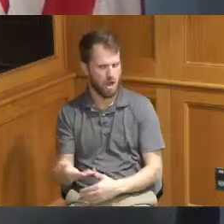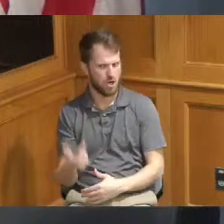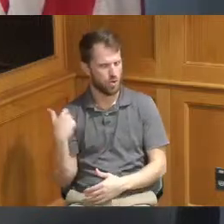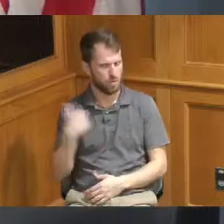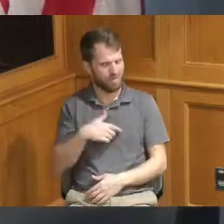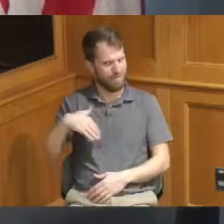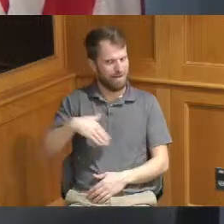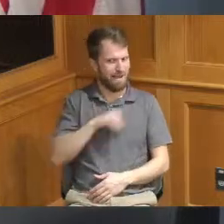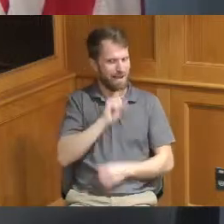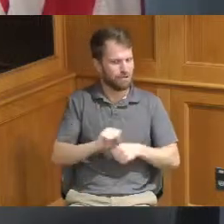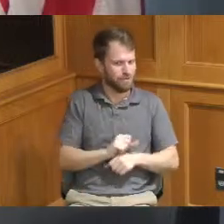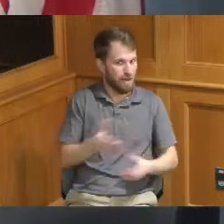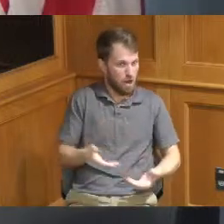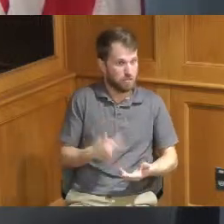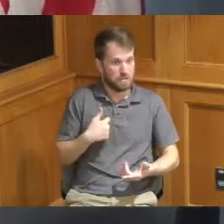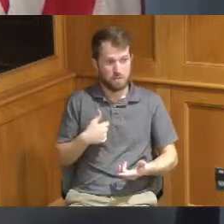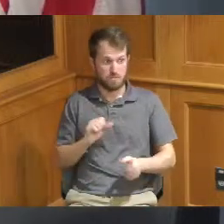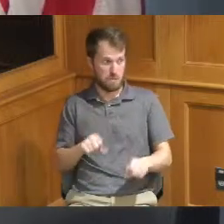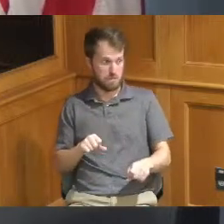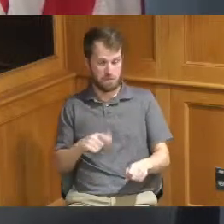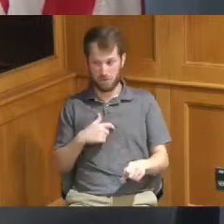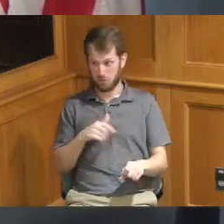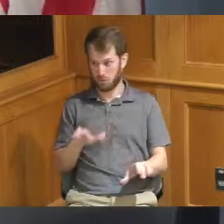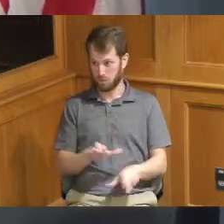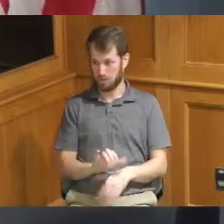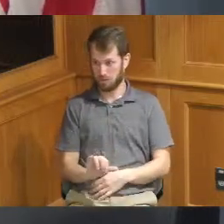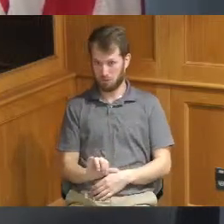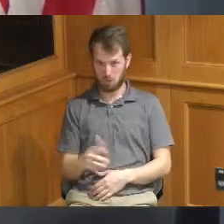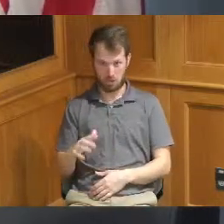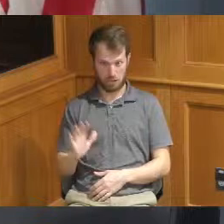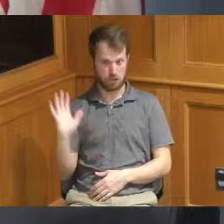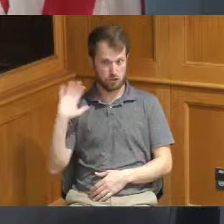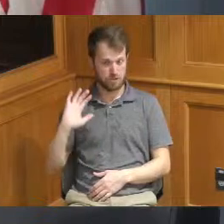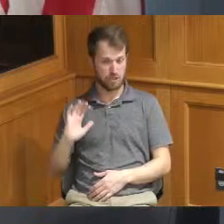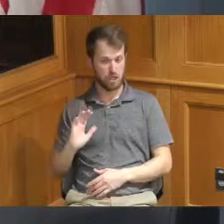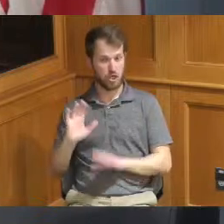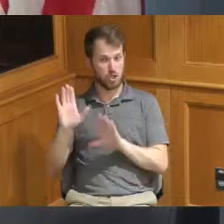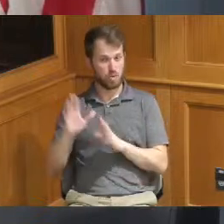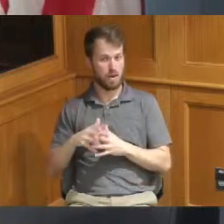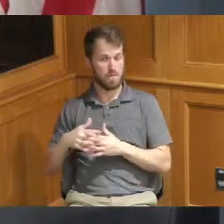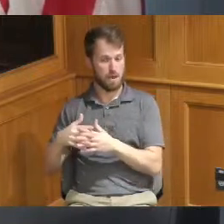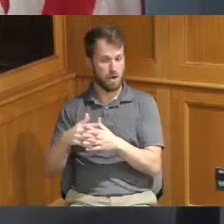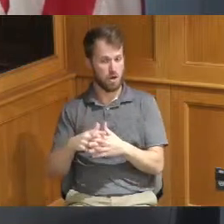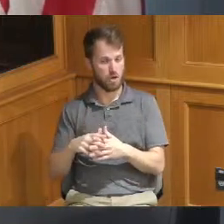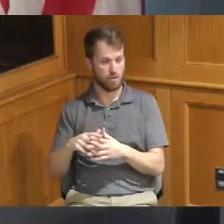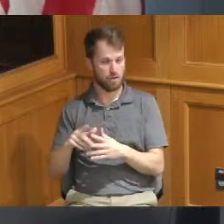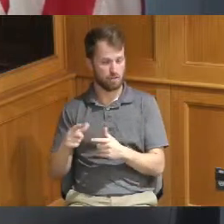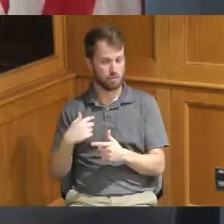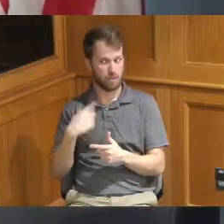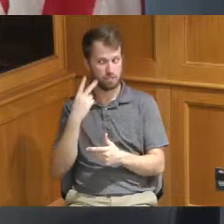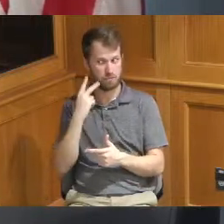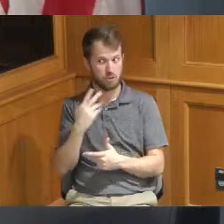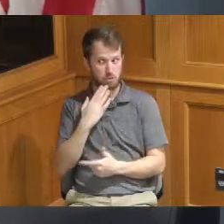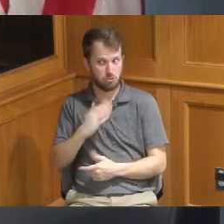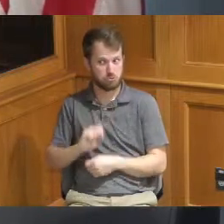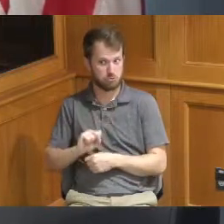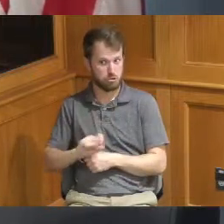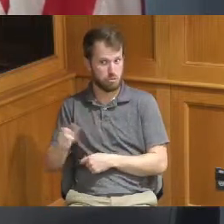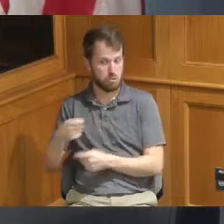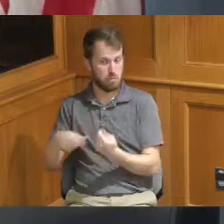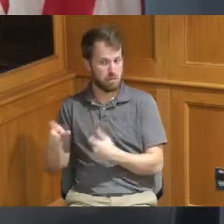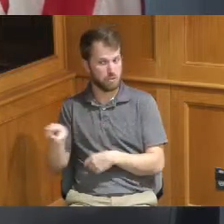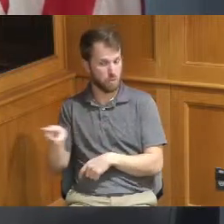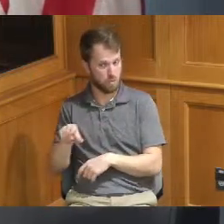opportunity to do something similar to what we did at Great American? They seem to have done a good job with the replacement seats